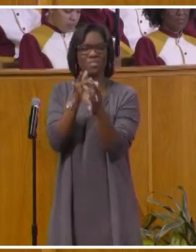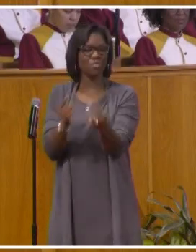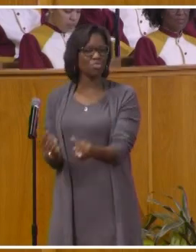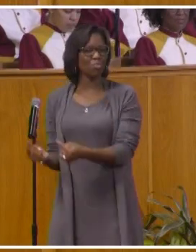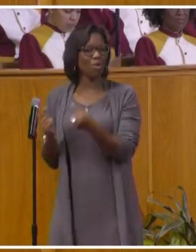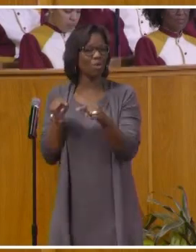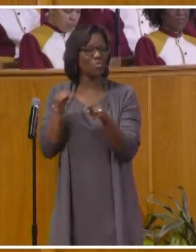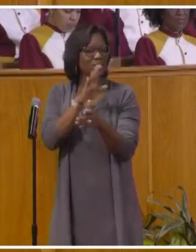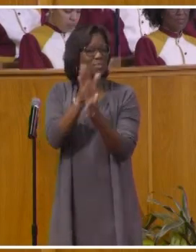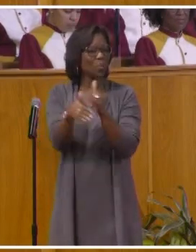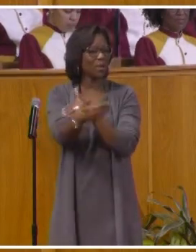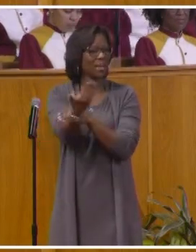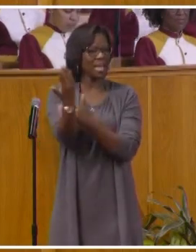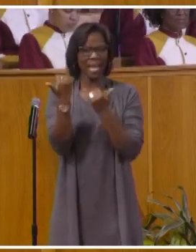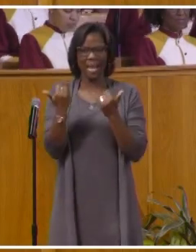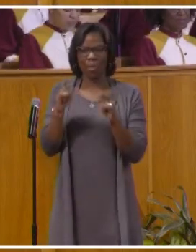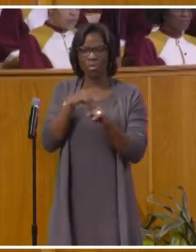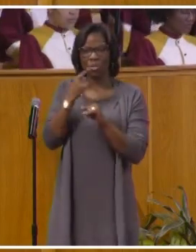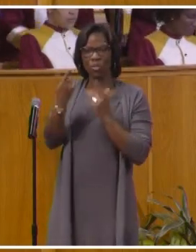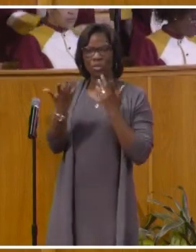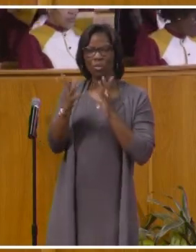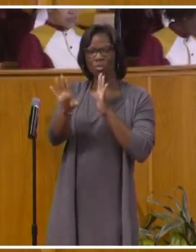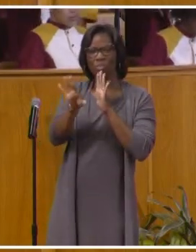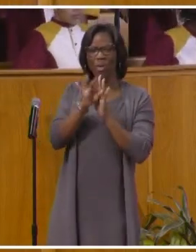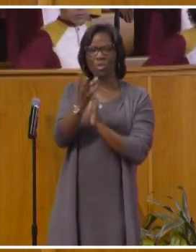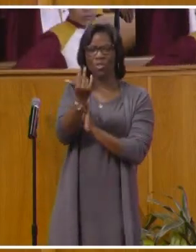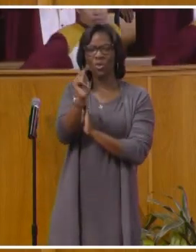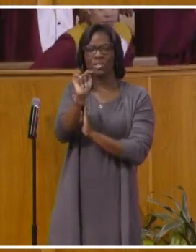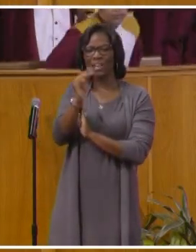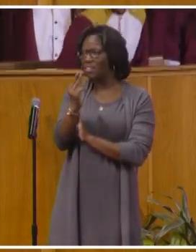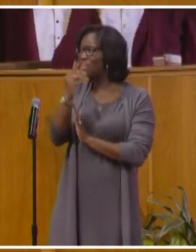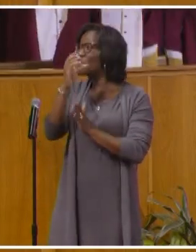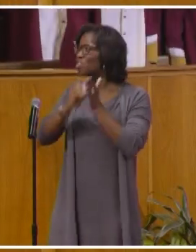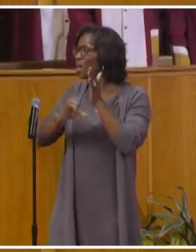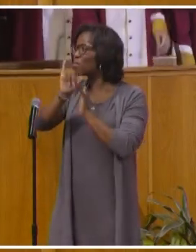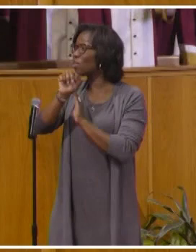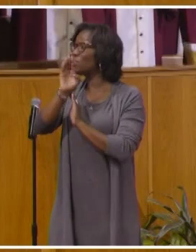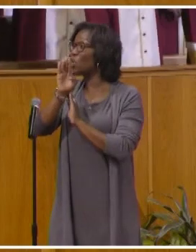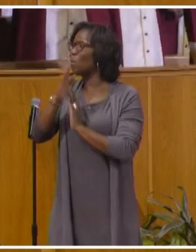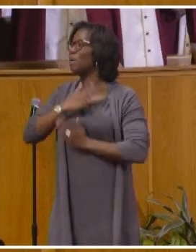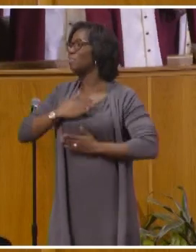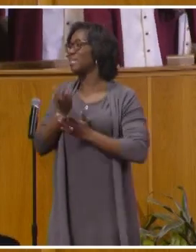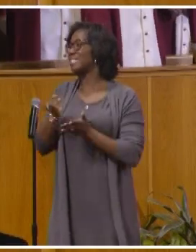this morning. When you found the 13th chapter of Job, would you physically stand if you're able